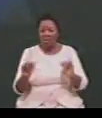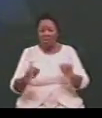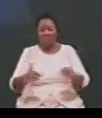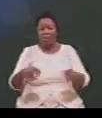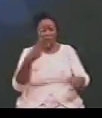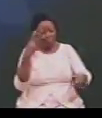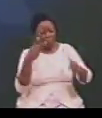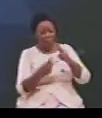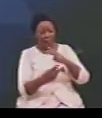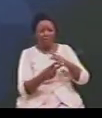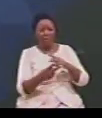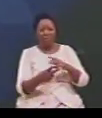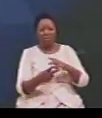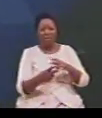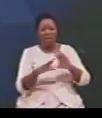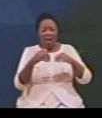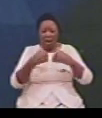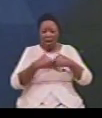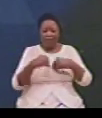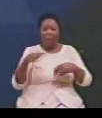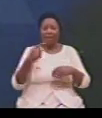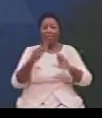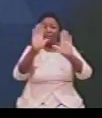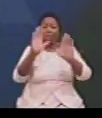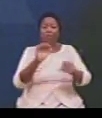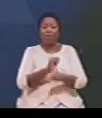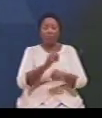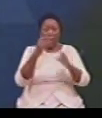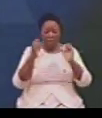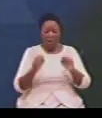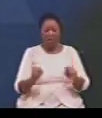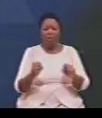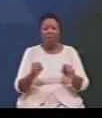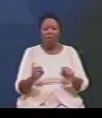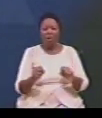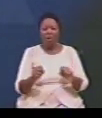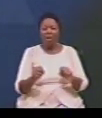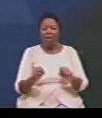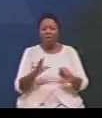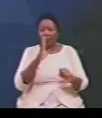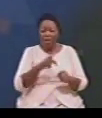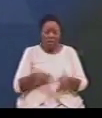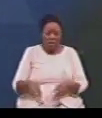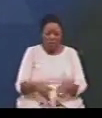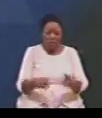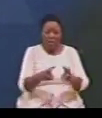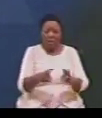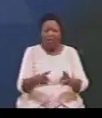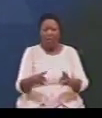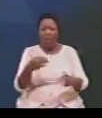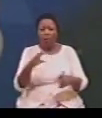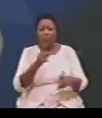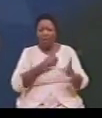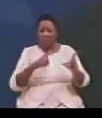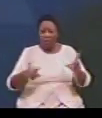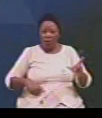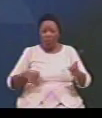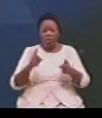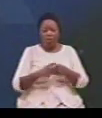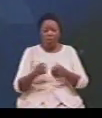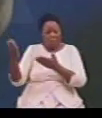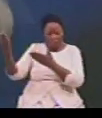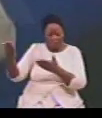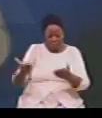prophet having the miracle power, being a channel of the Lord to